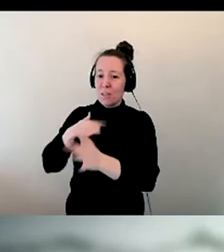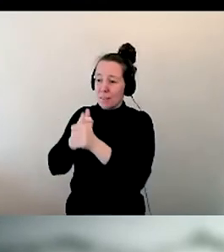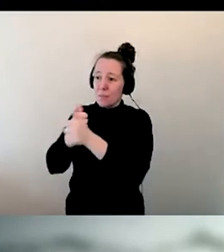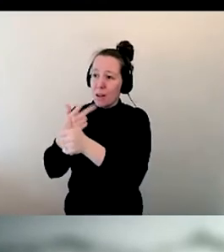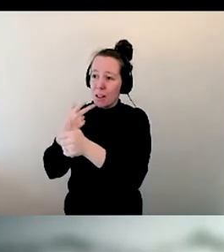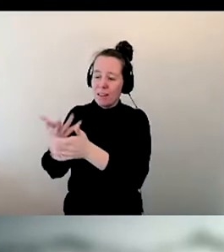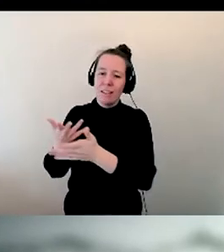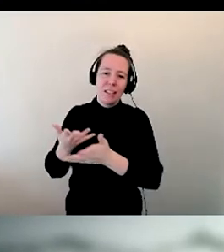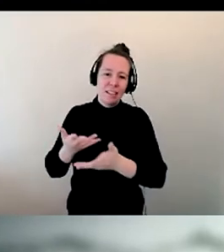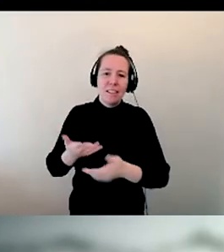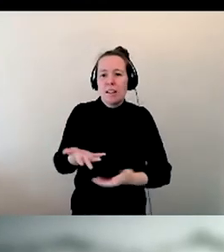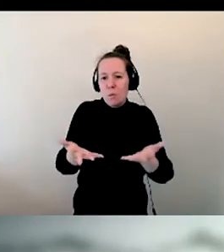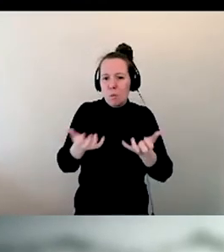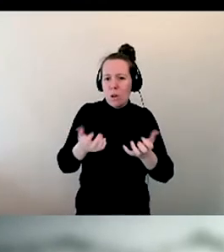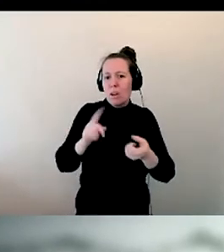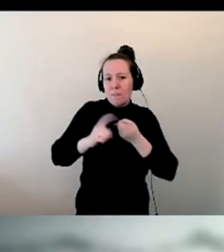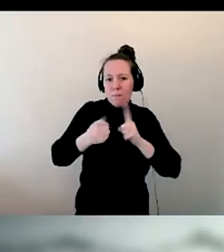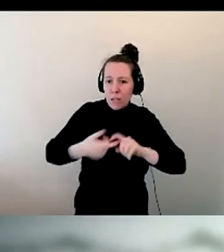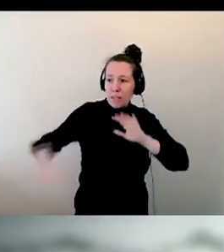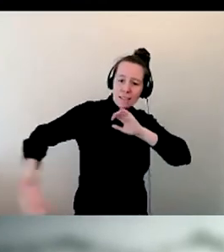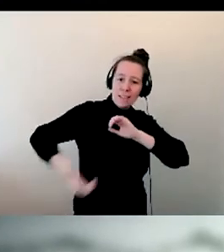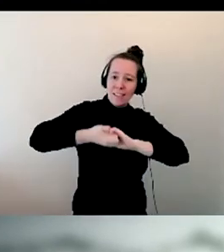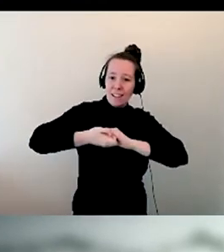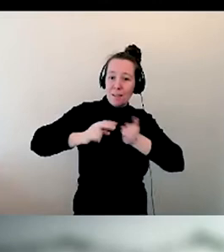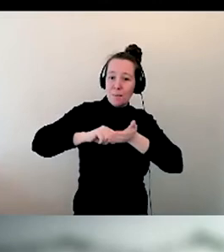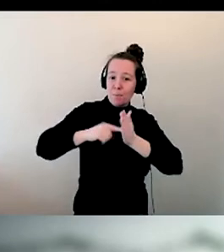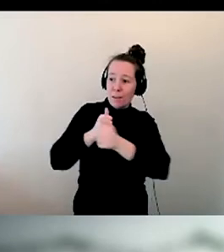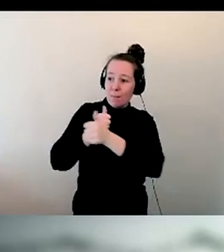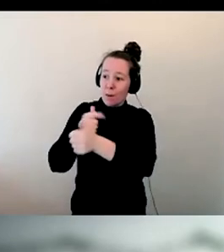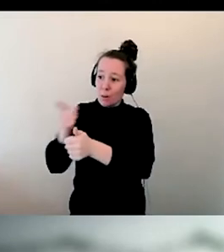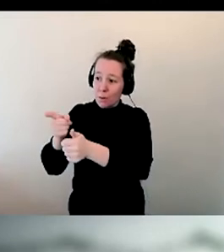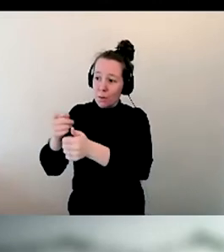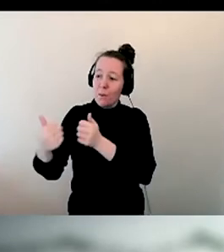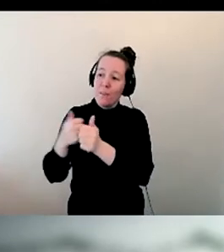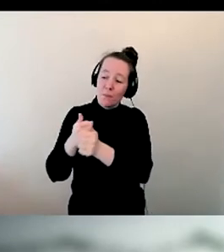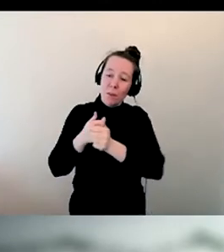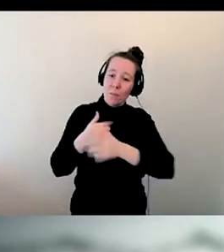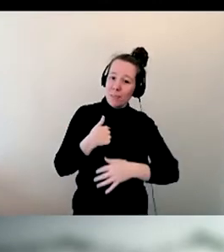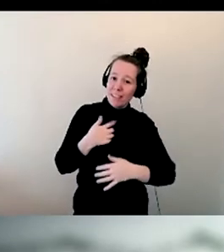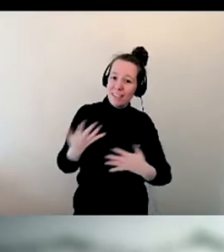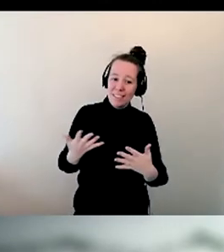wanted mutuals and friends to talk to the community. And here we are.